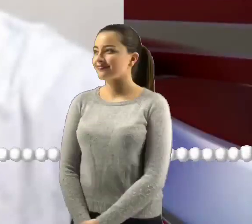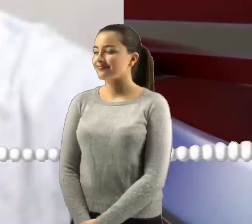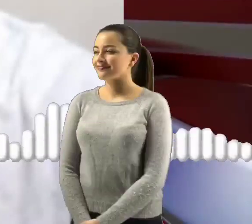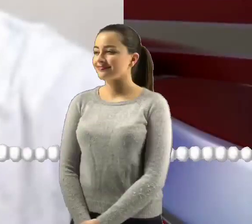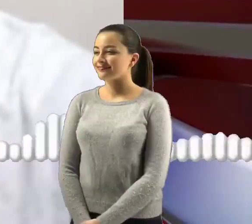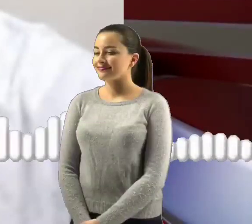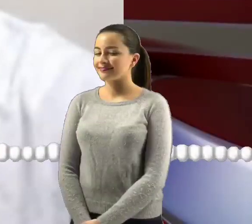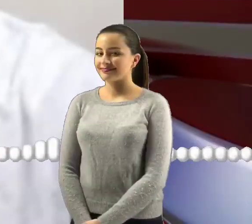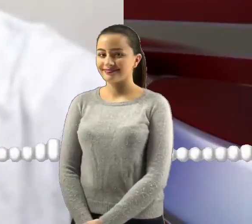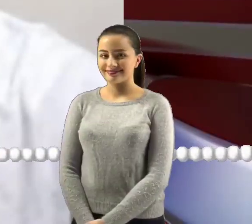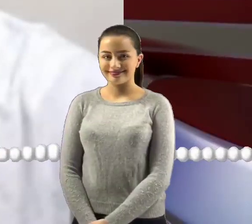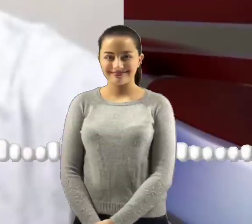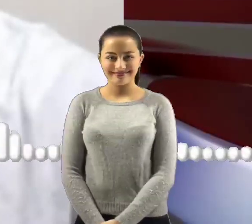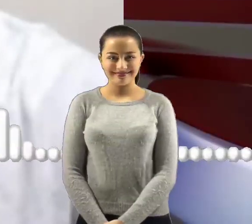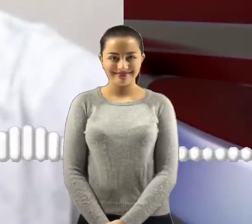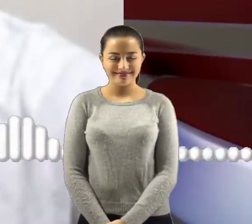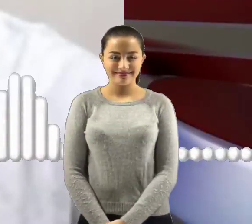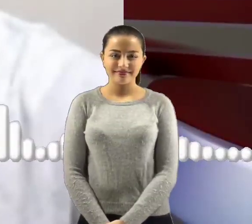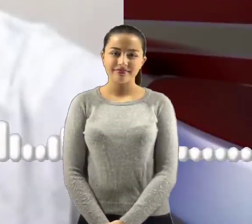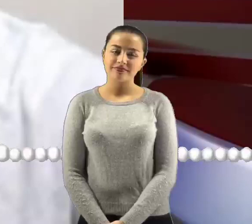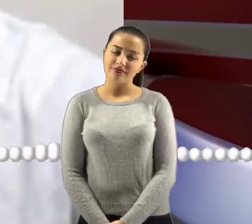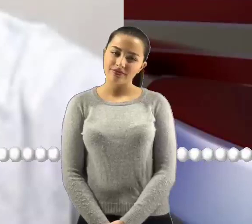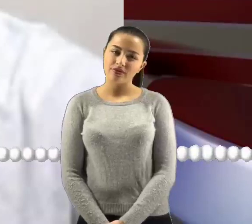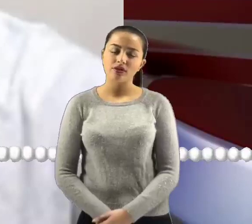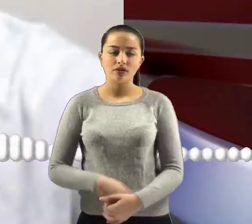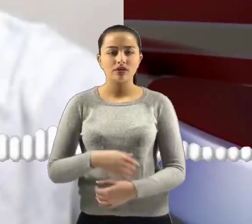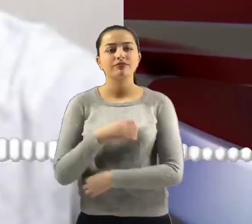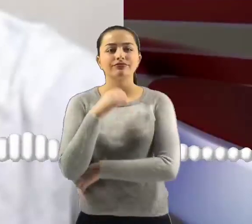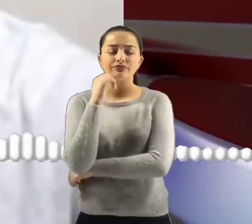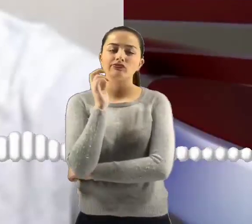world gets to know what is going on regarding Biafra. Thank you very much. God bless you.